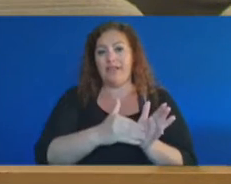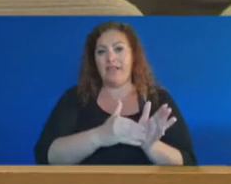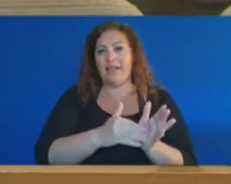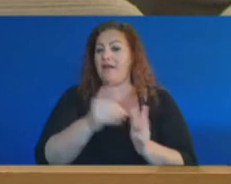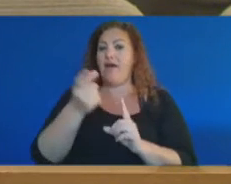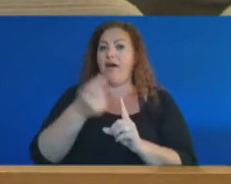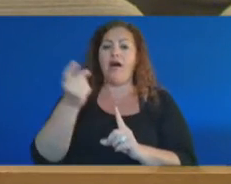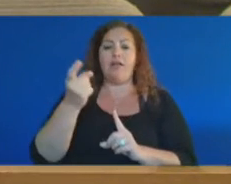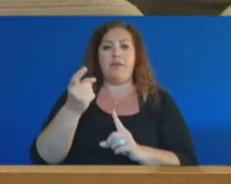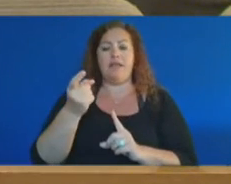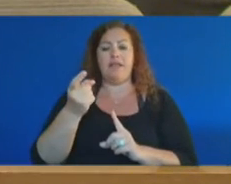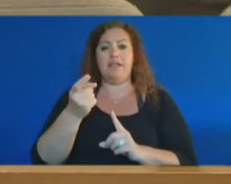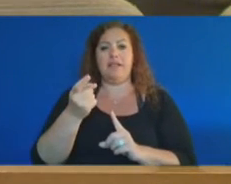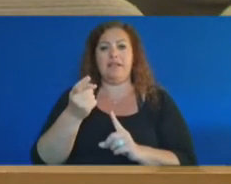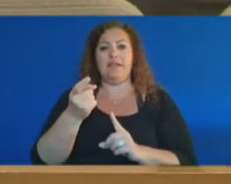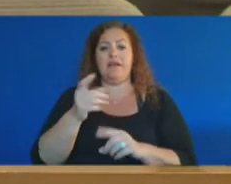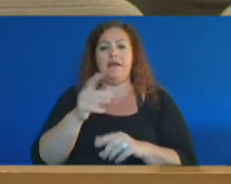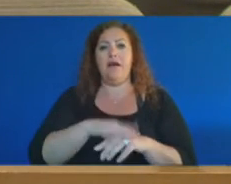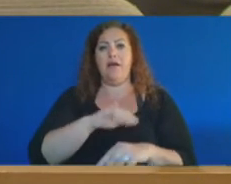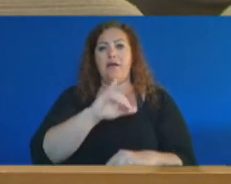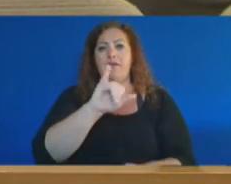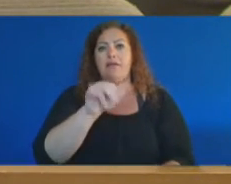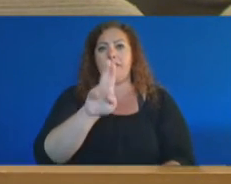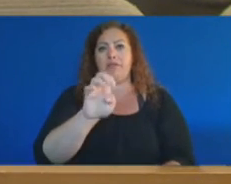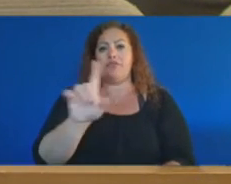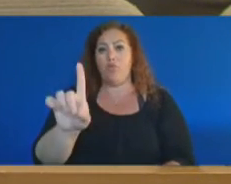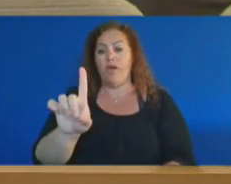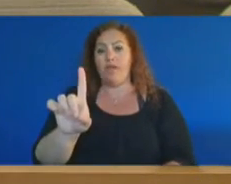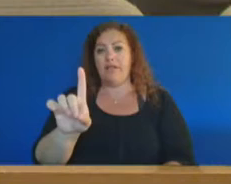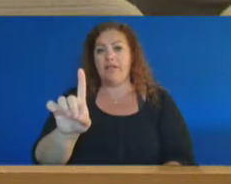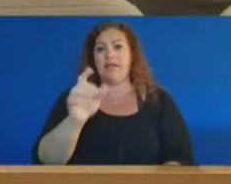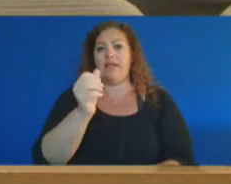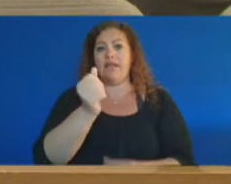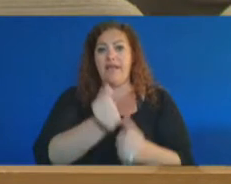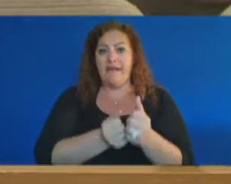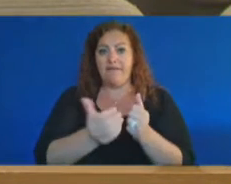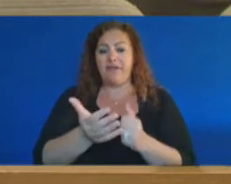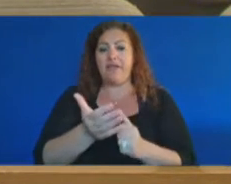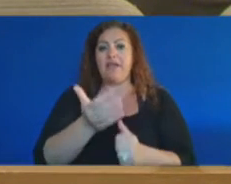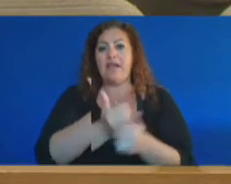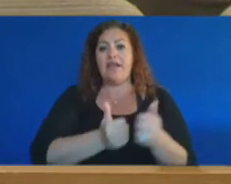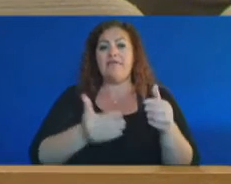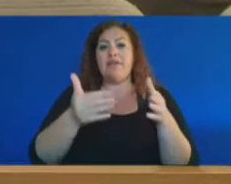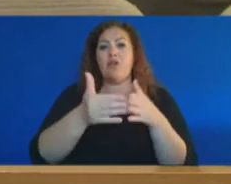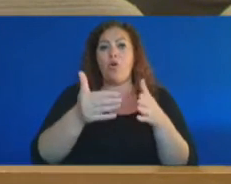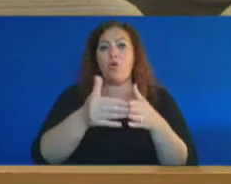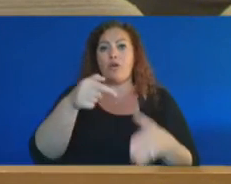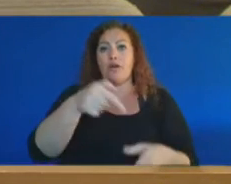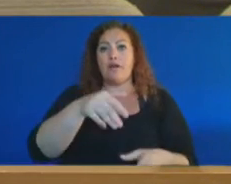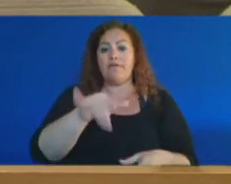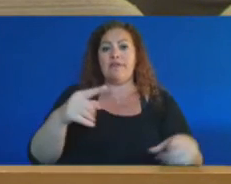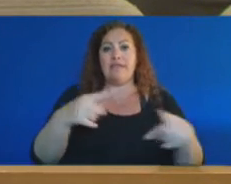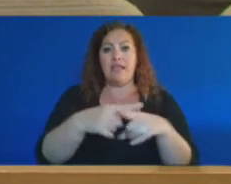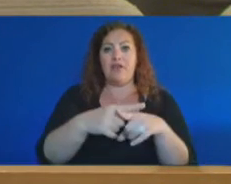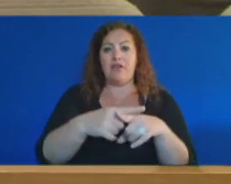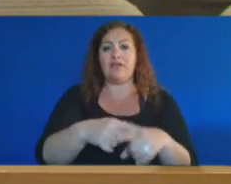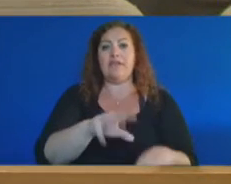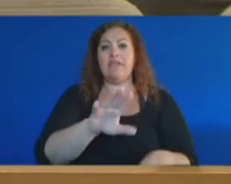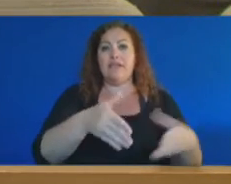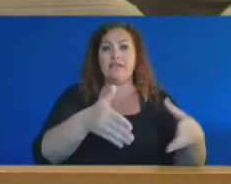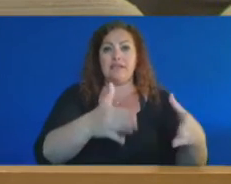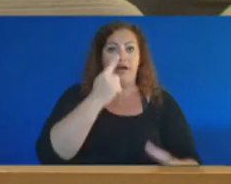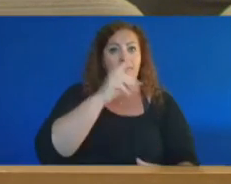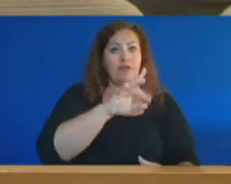automatically um on June 1 so everything so every corner of this intersection this will be this is allowed for 85